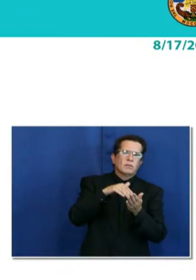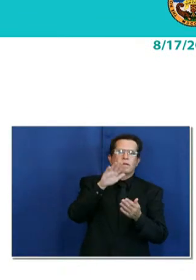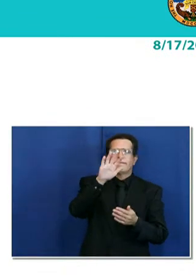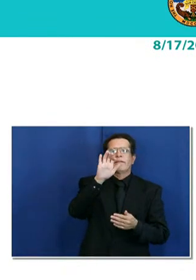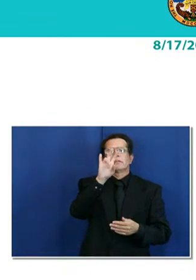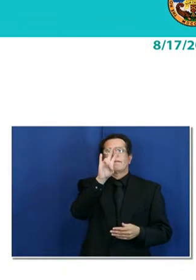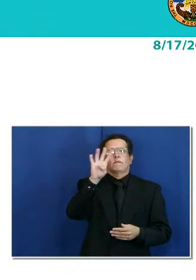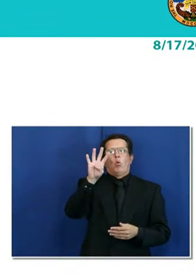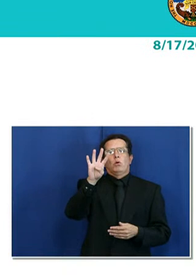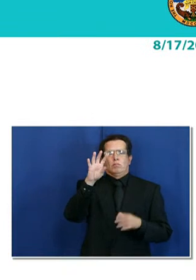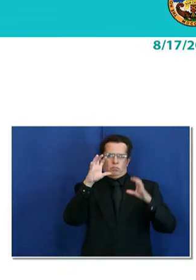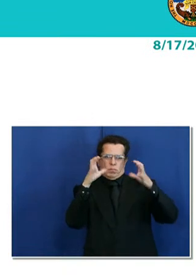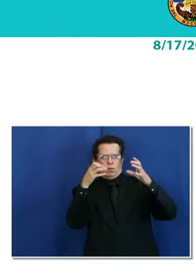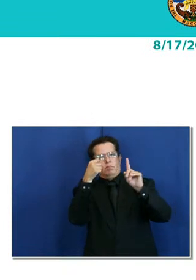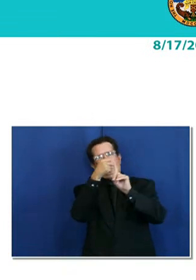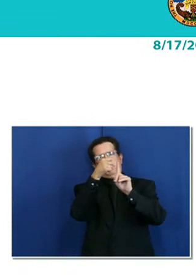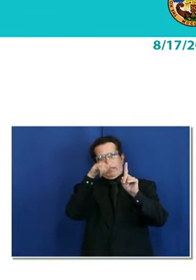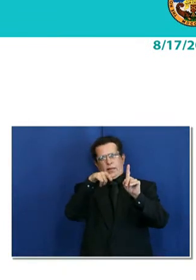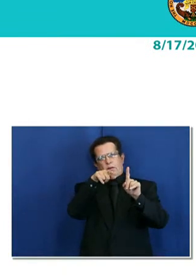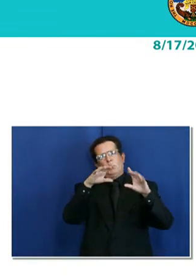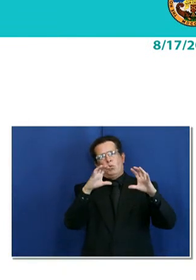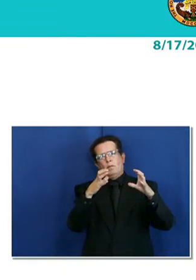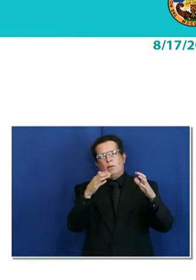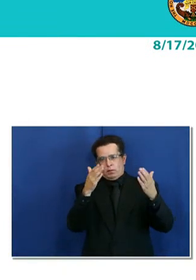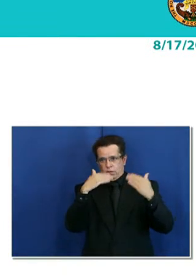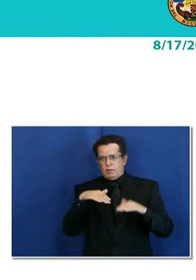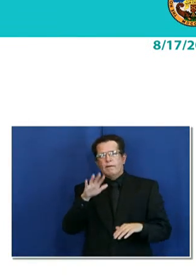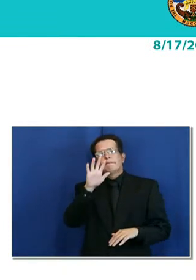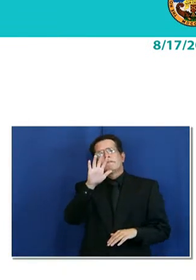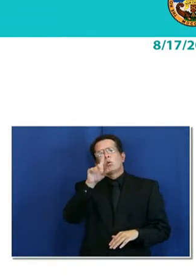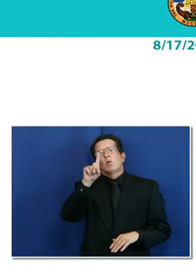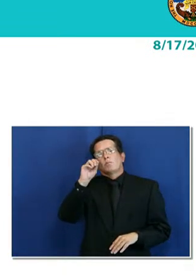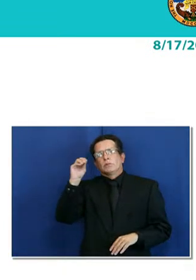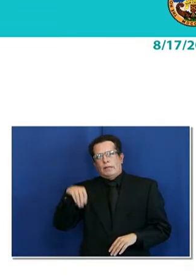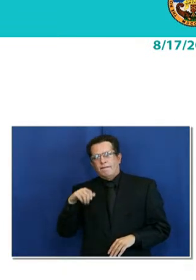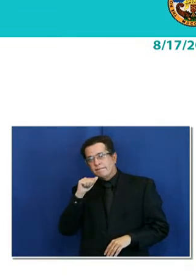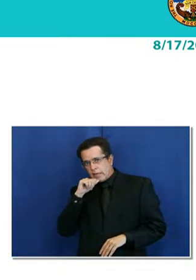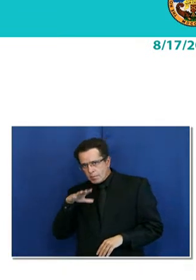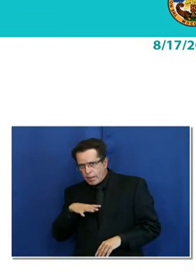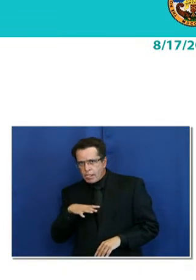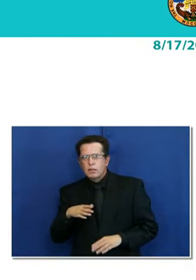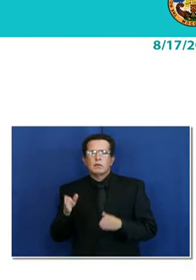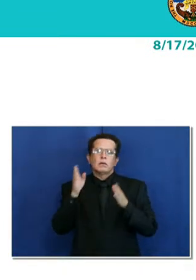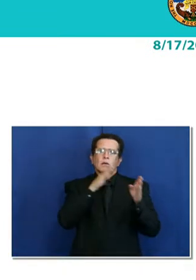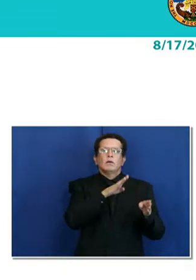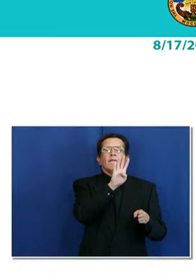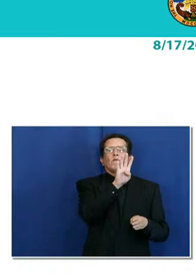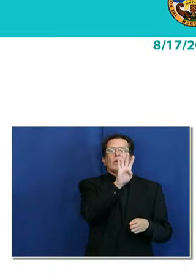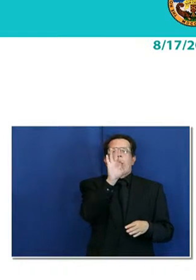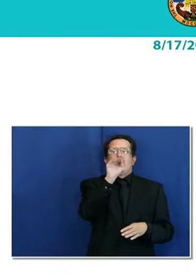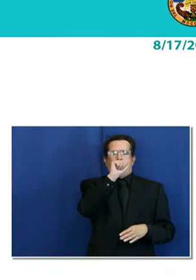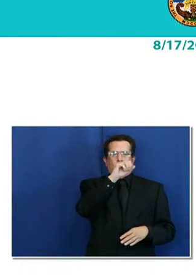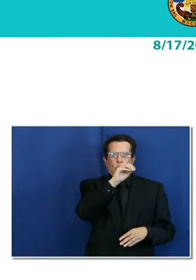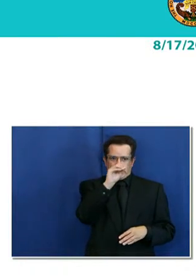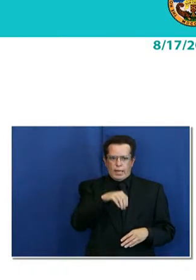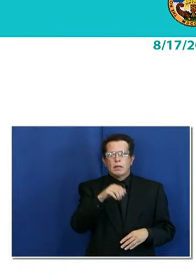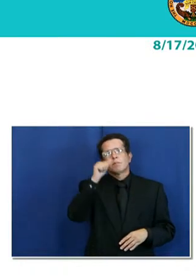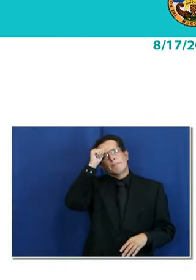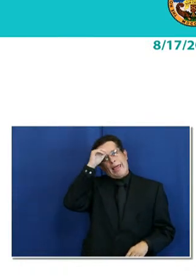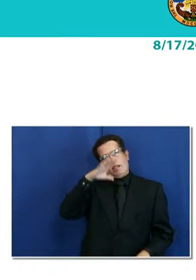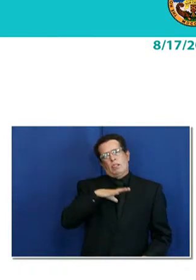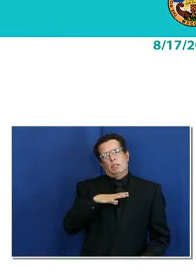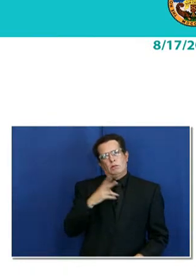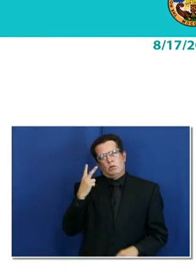20,574 cases. 51% of all cases are female and 49% are male, and there